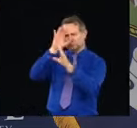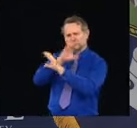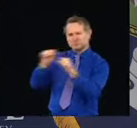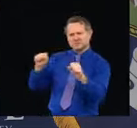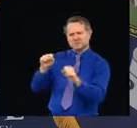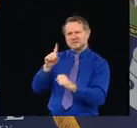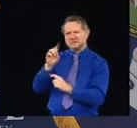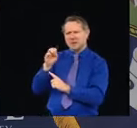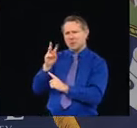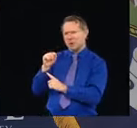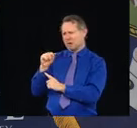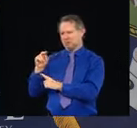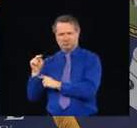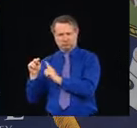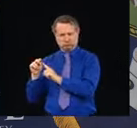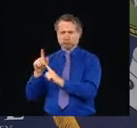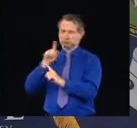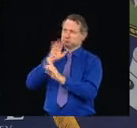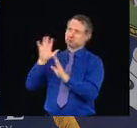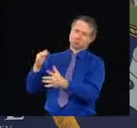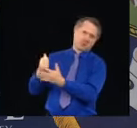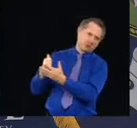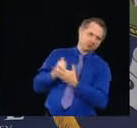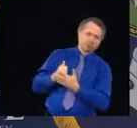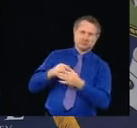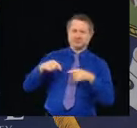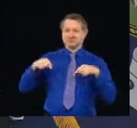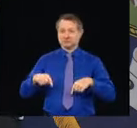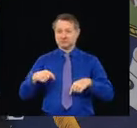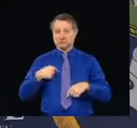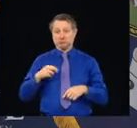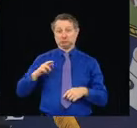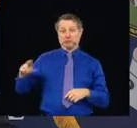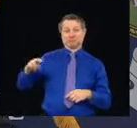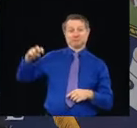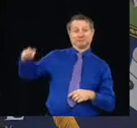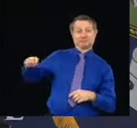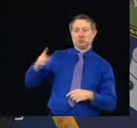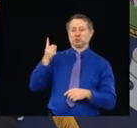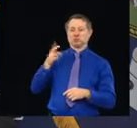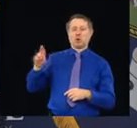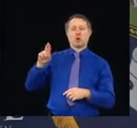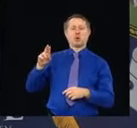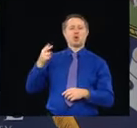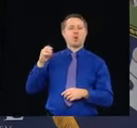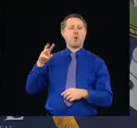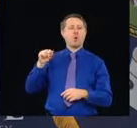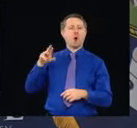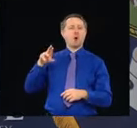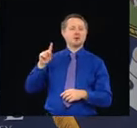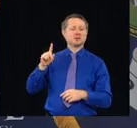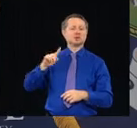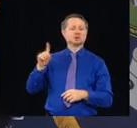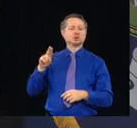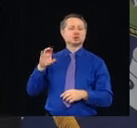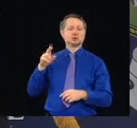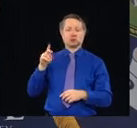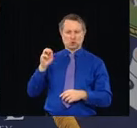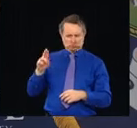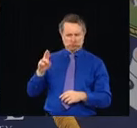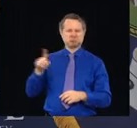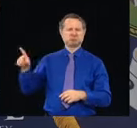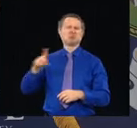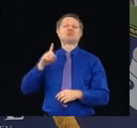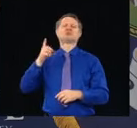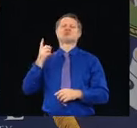with us today from my far right, Dr. Howard Zucker, our State Health Commissioner, who's been doing outstanding